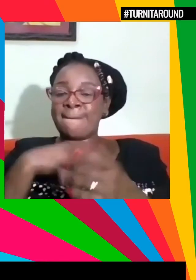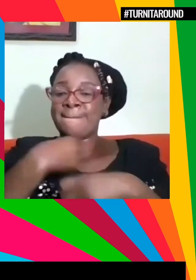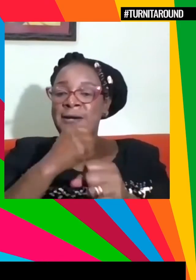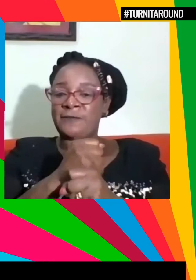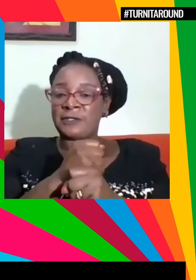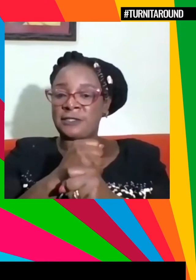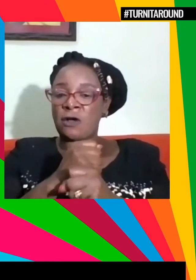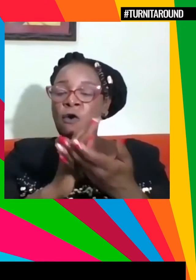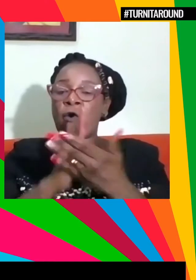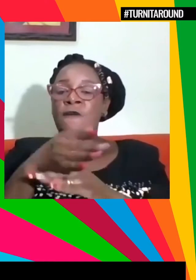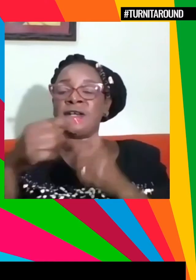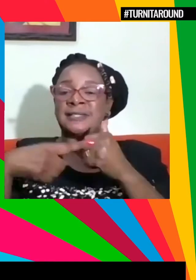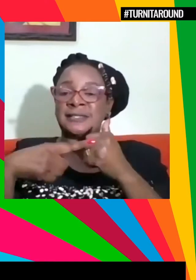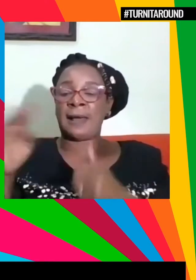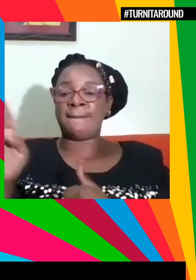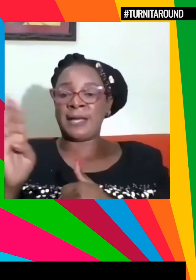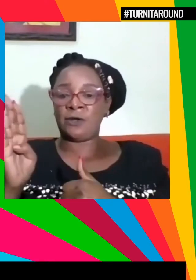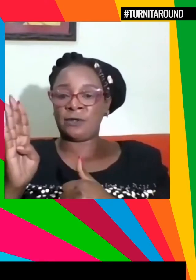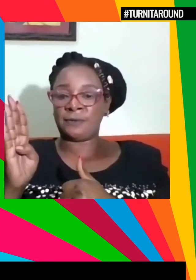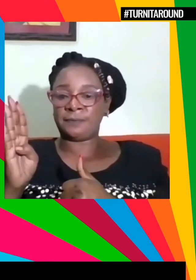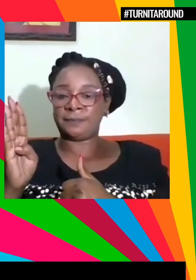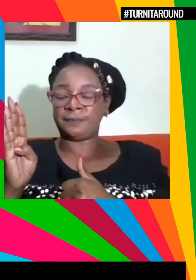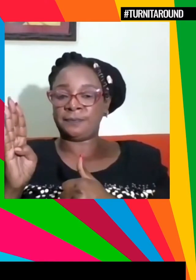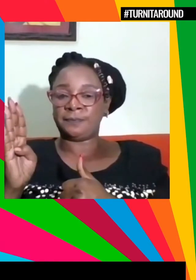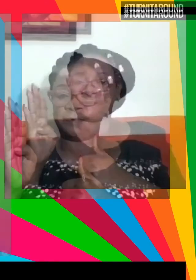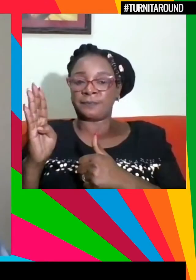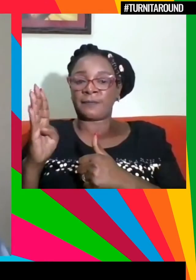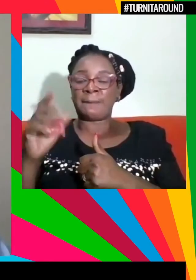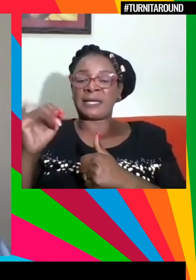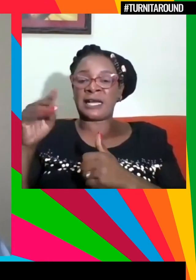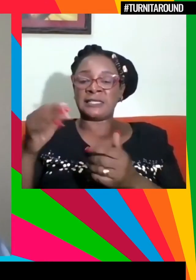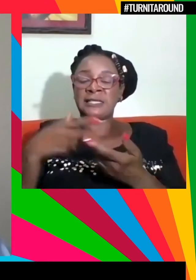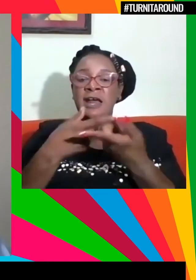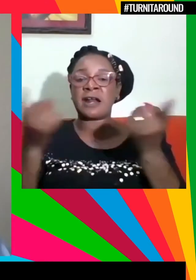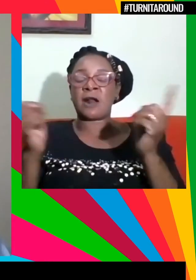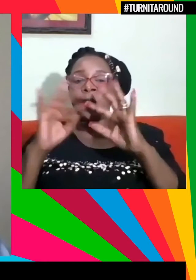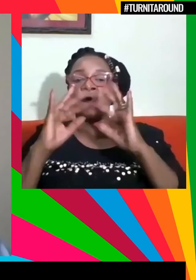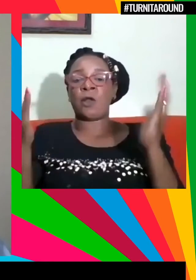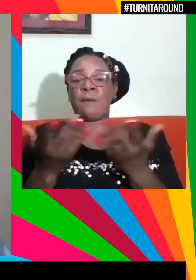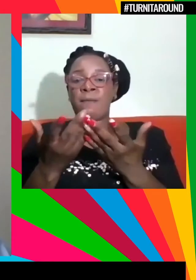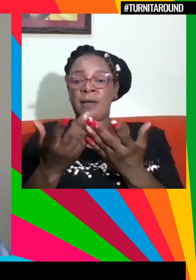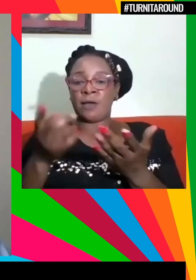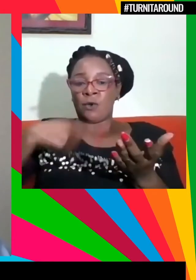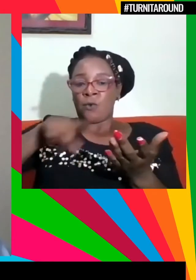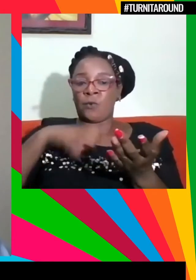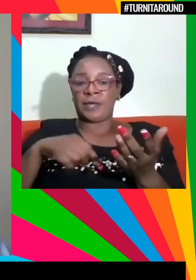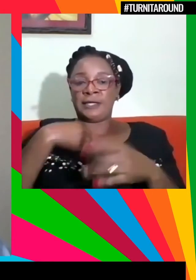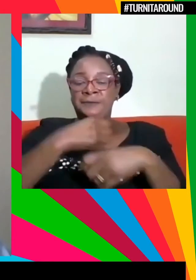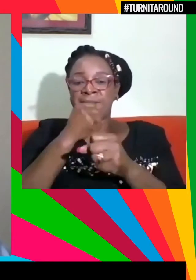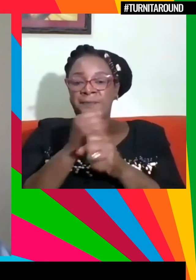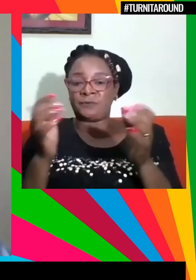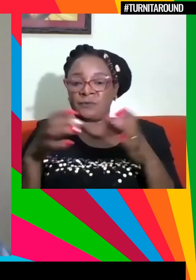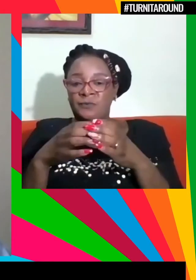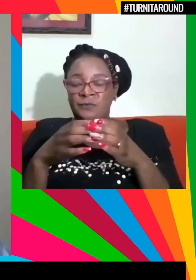over 6 billion payment cards around the globe. So we I'll refer to us as a small to